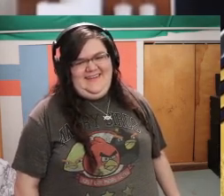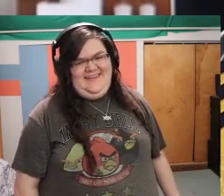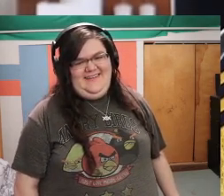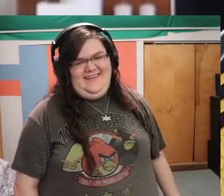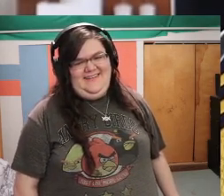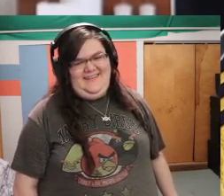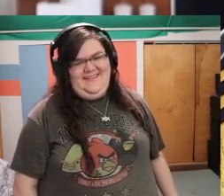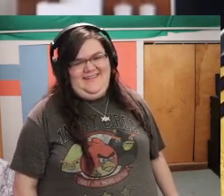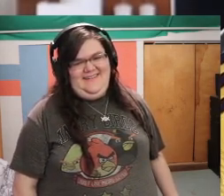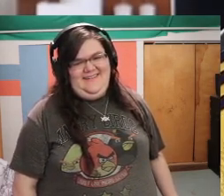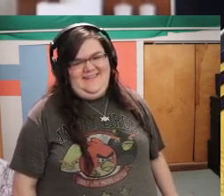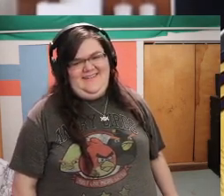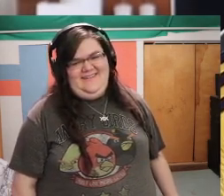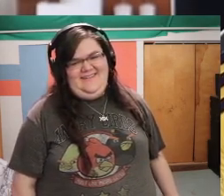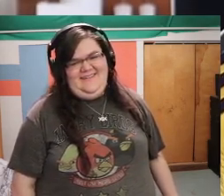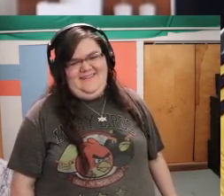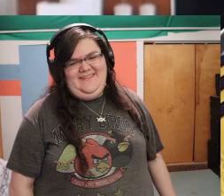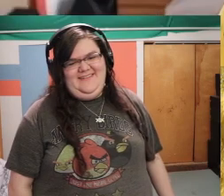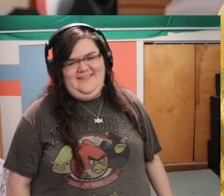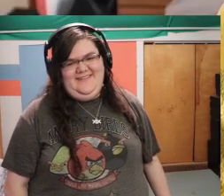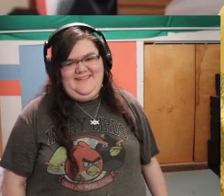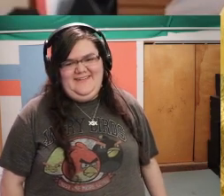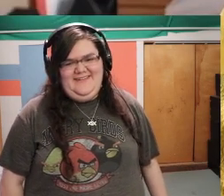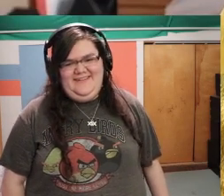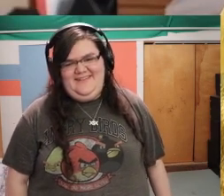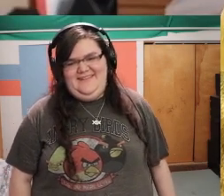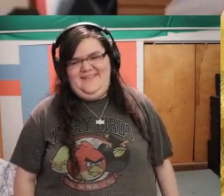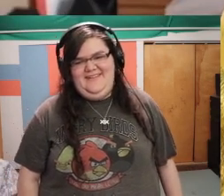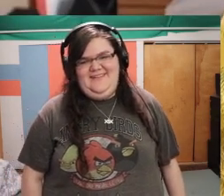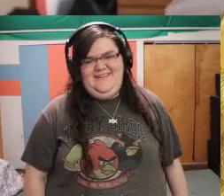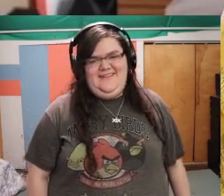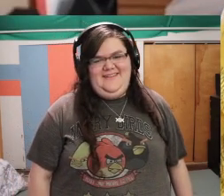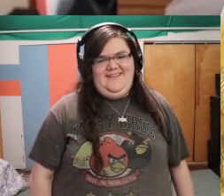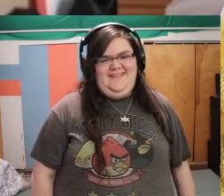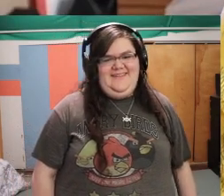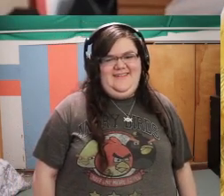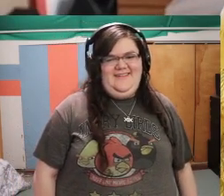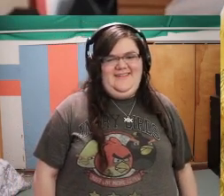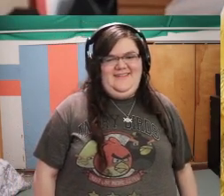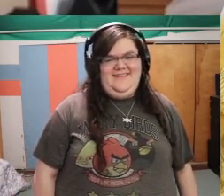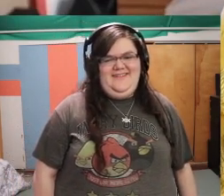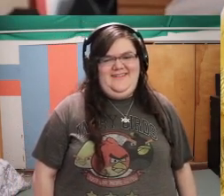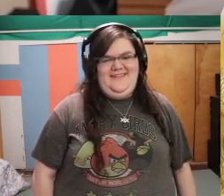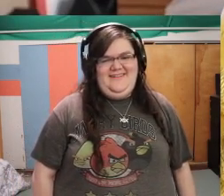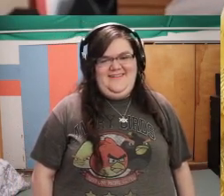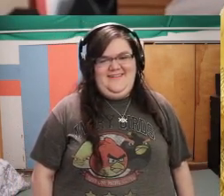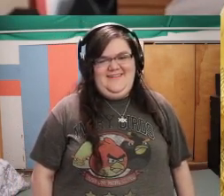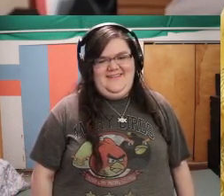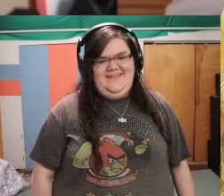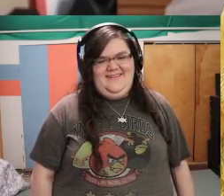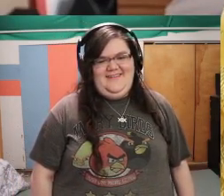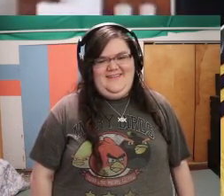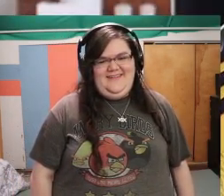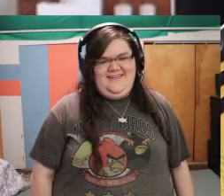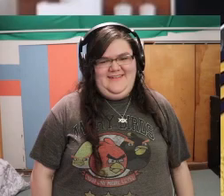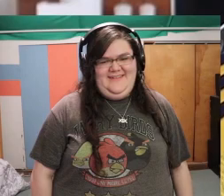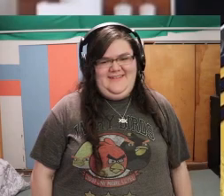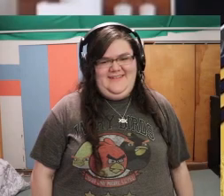I was so far down, it was unreal. So I thought, you know what? Fuck this. I'm not playing this game. I'm